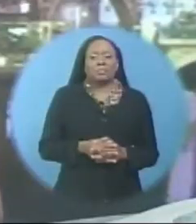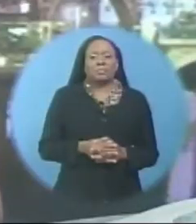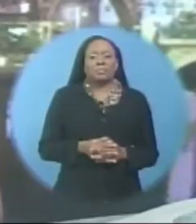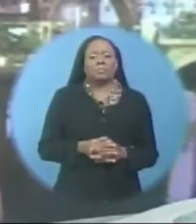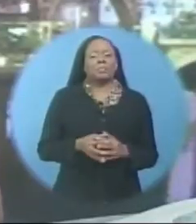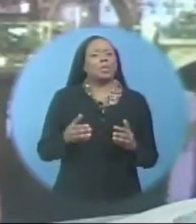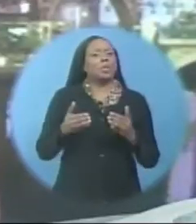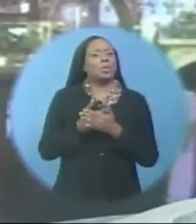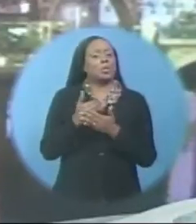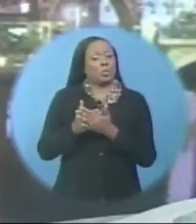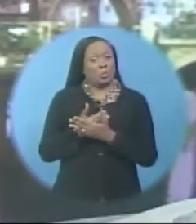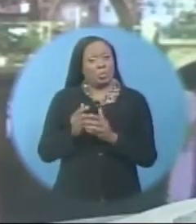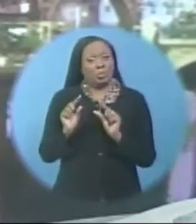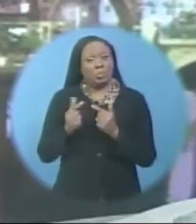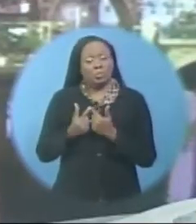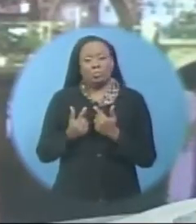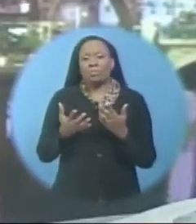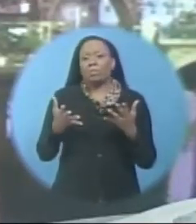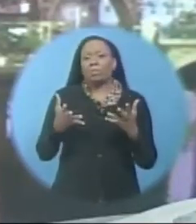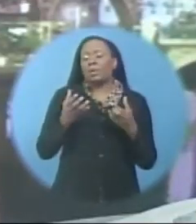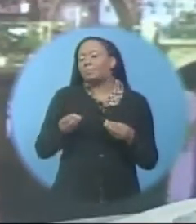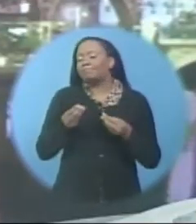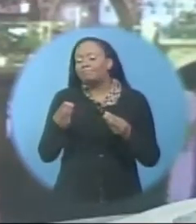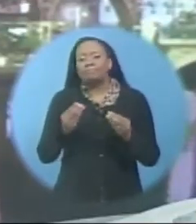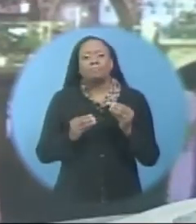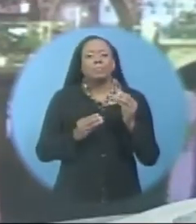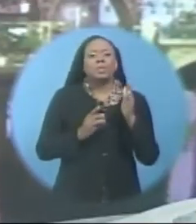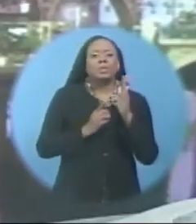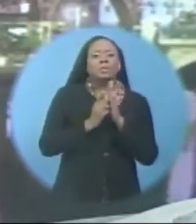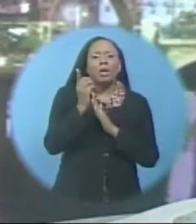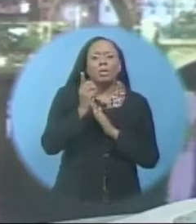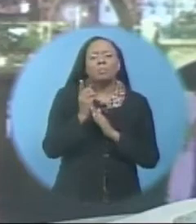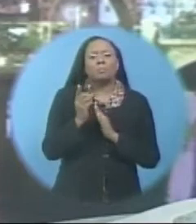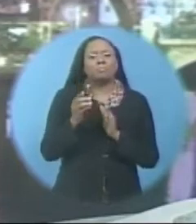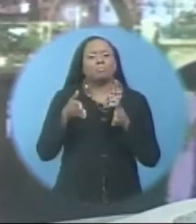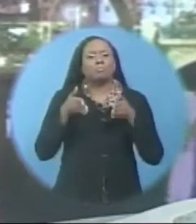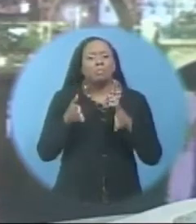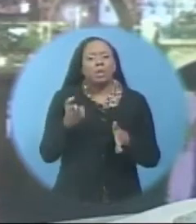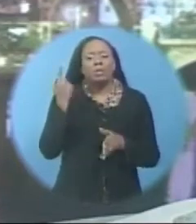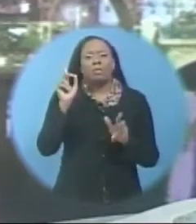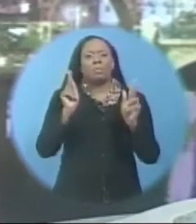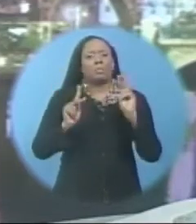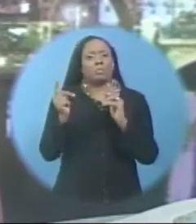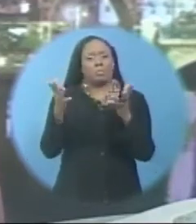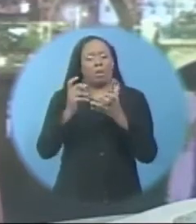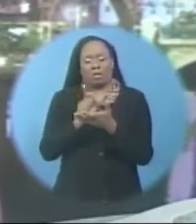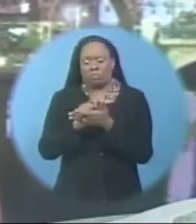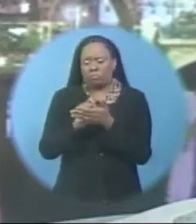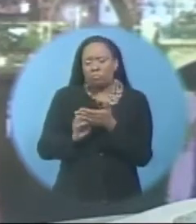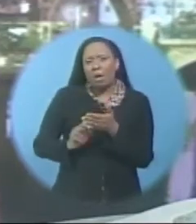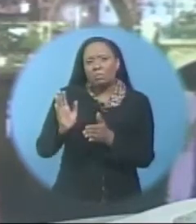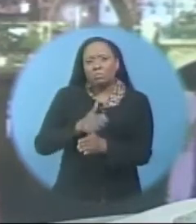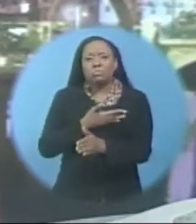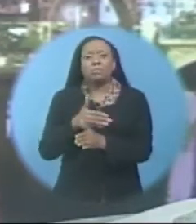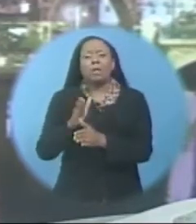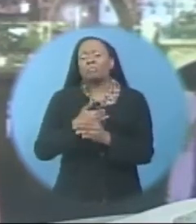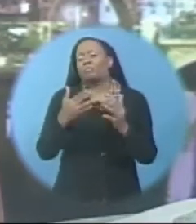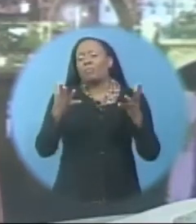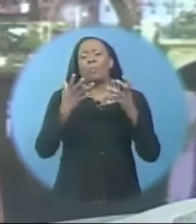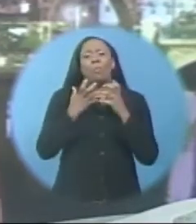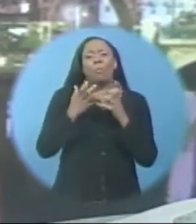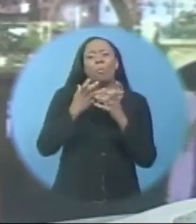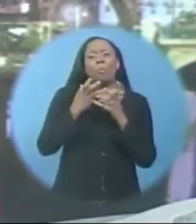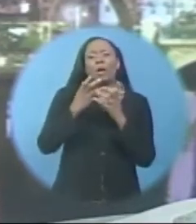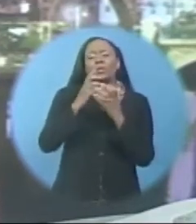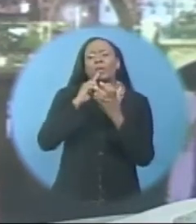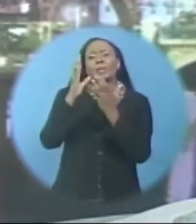A relatively new entity is seeking to provide a developmental forum for songwriters and musicians to gain experience,